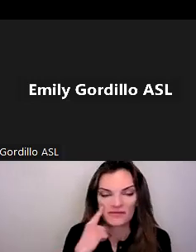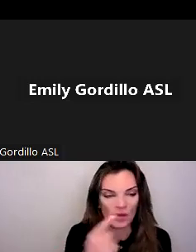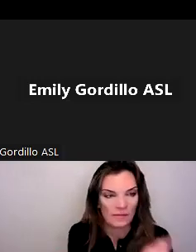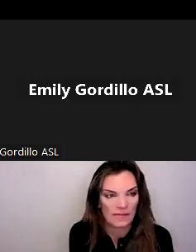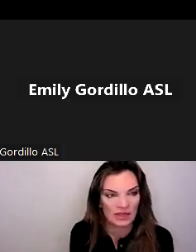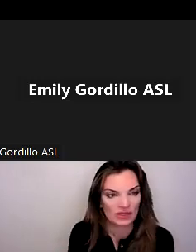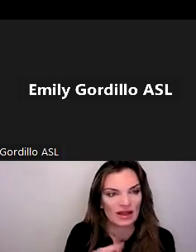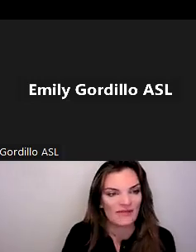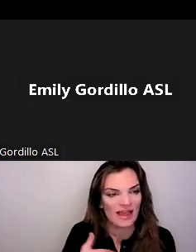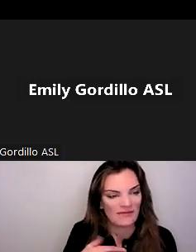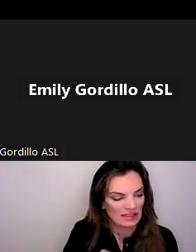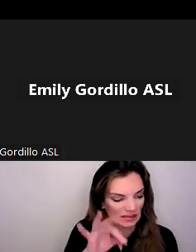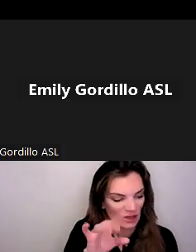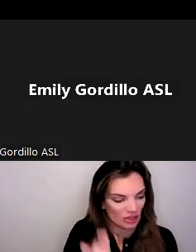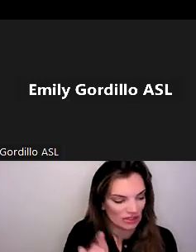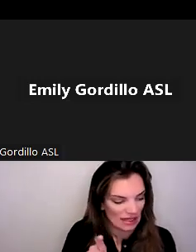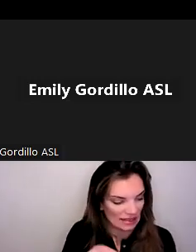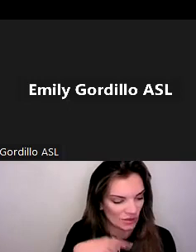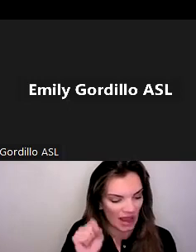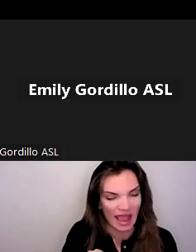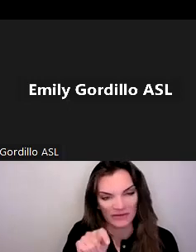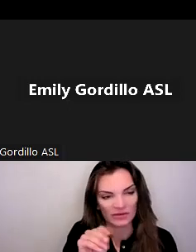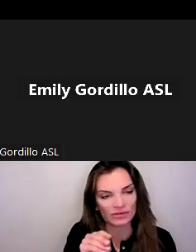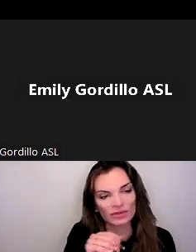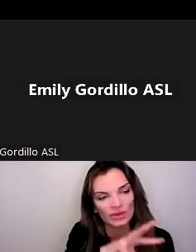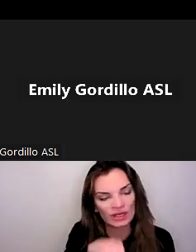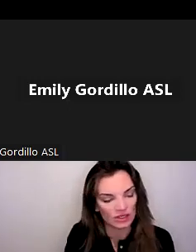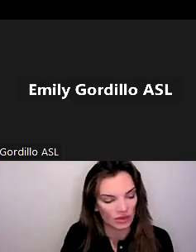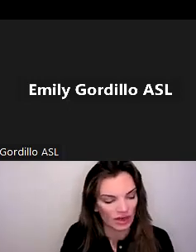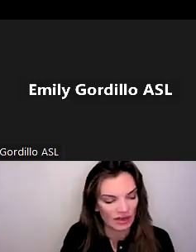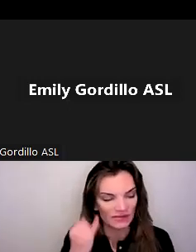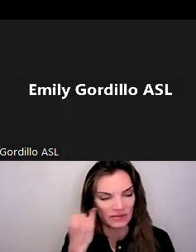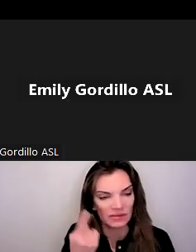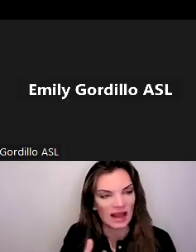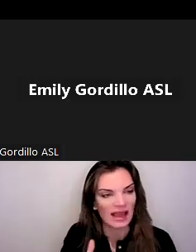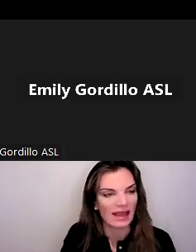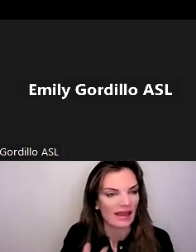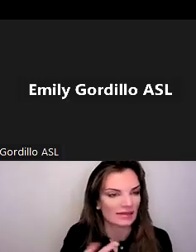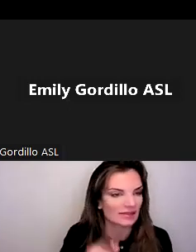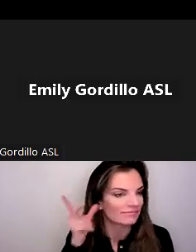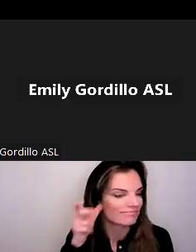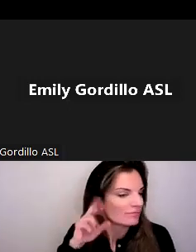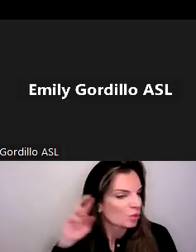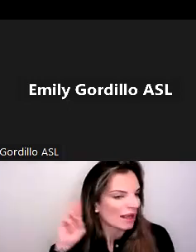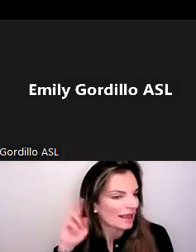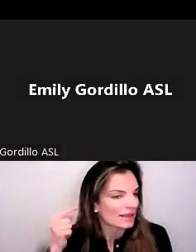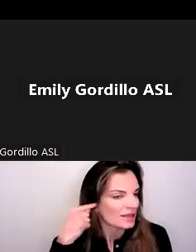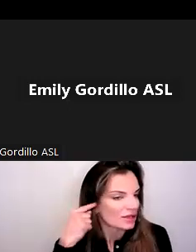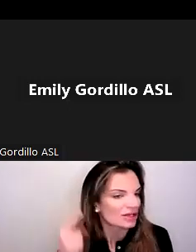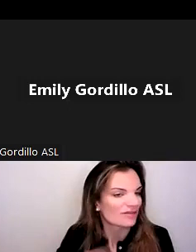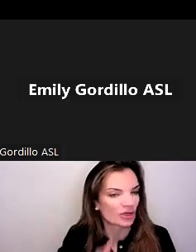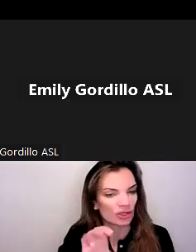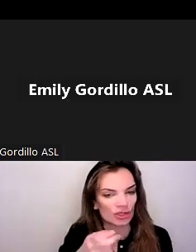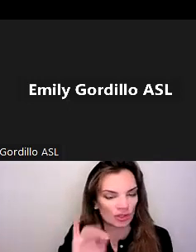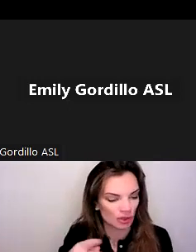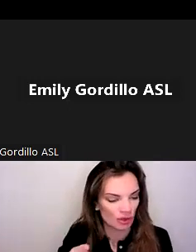are special tests that we sometimes have to integrate. If somebody has tinnitus, for instance, so they have ringing, buzzing, chirping, some kind of